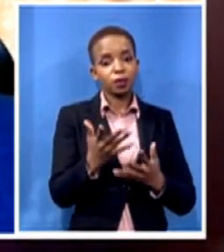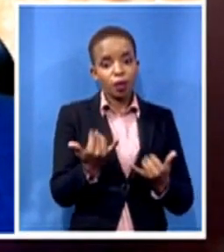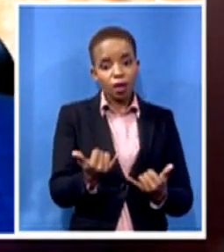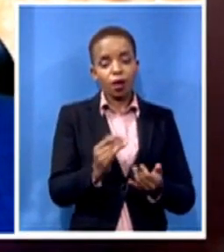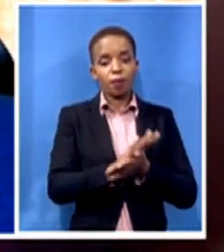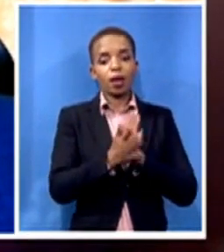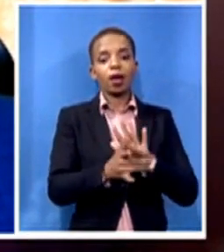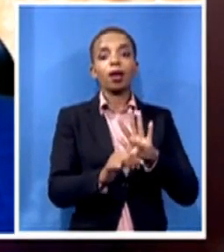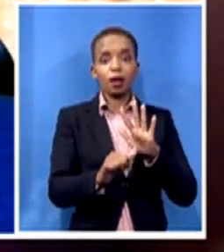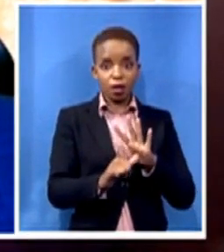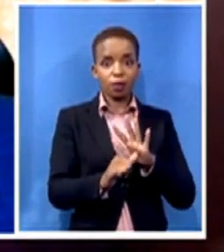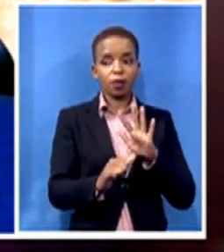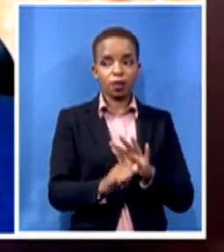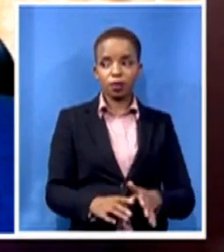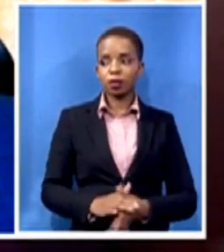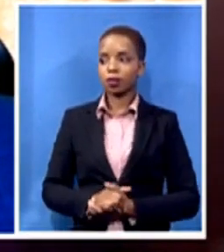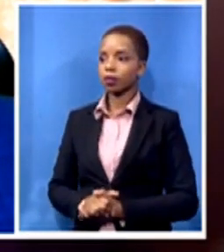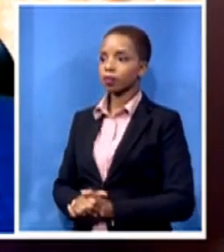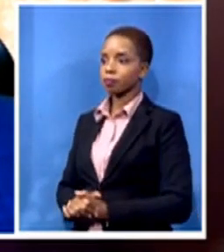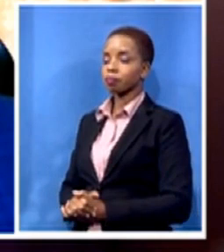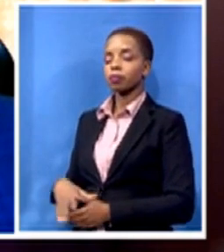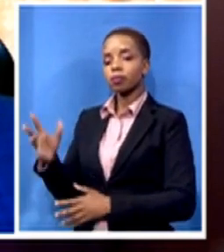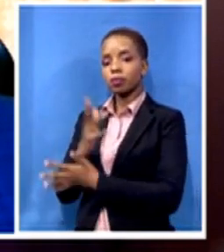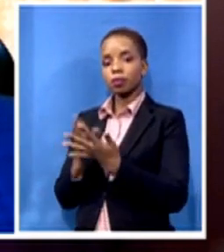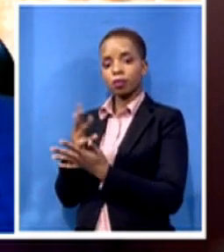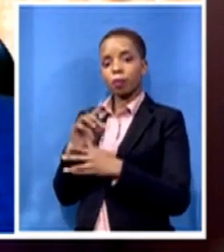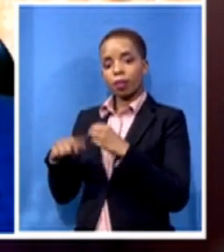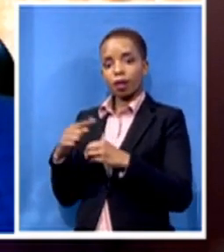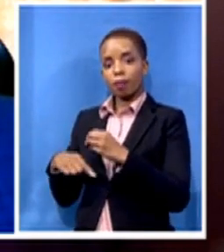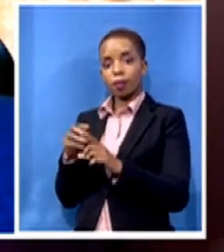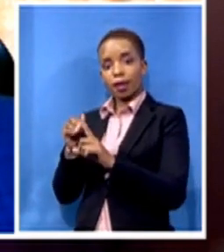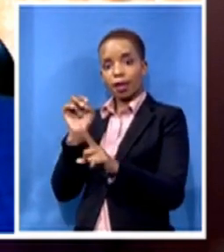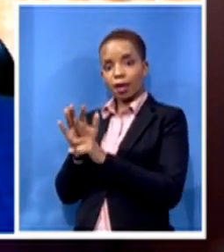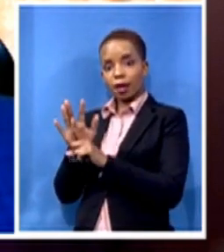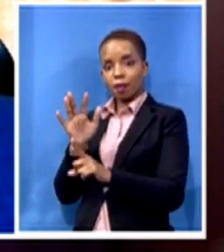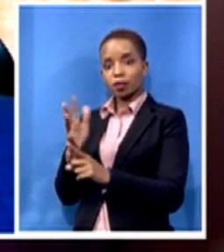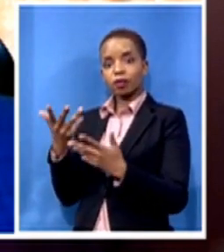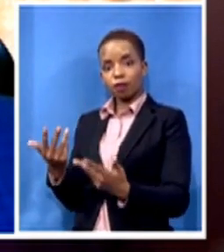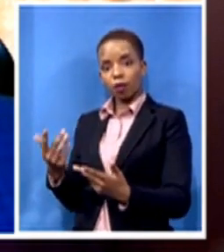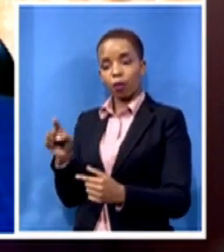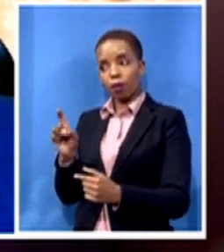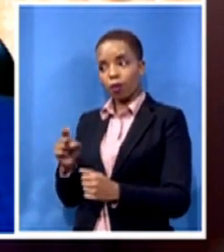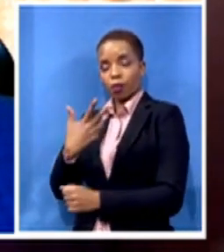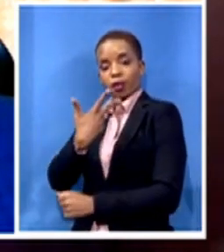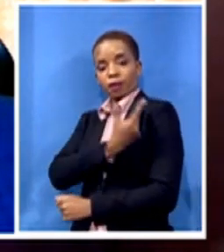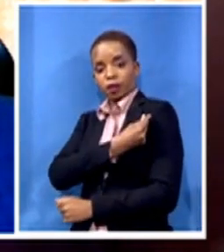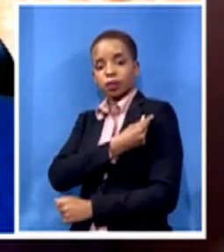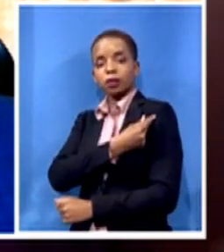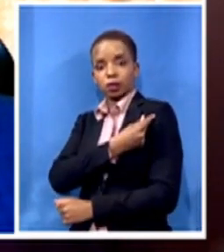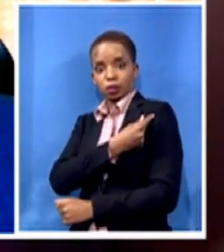impact on the race for a vaccine. I mean, we've heard recently from the